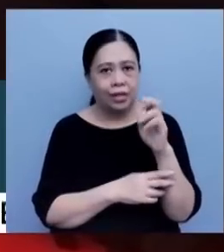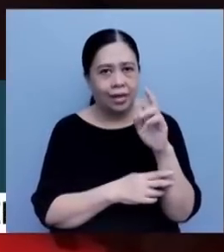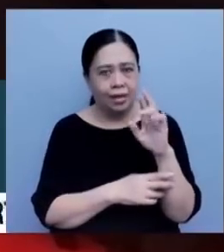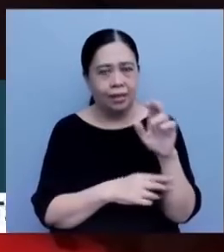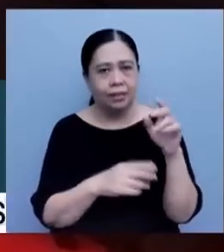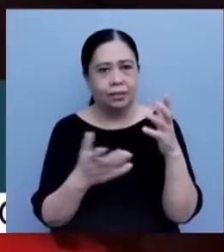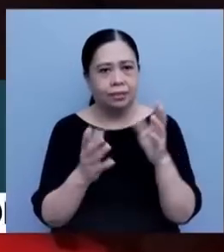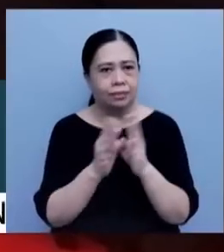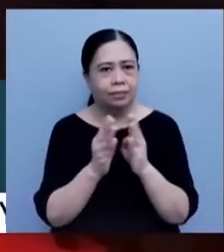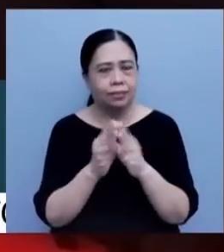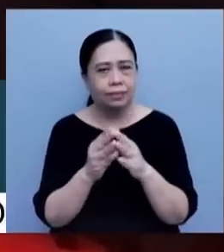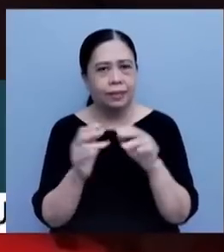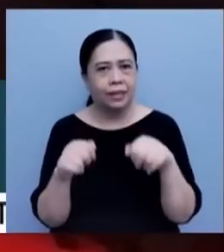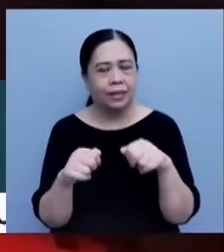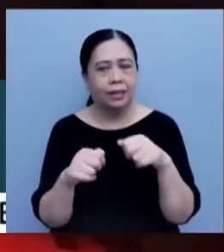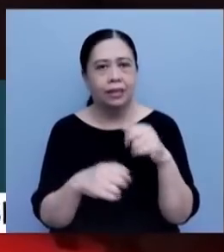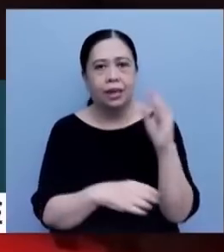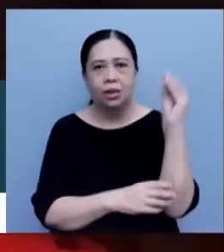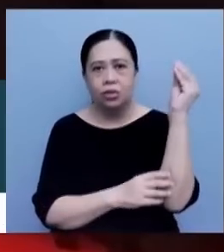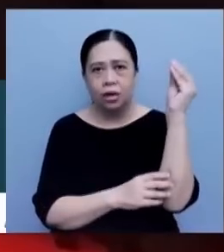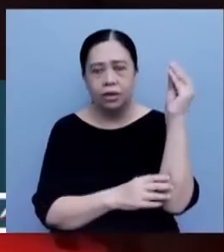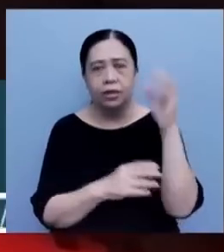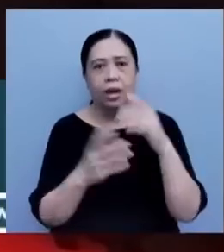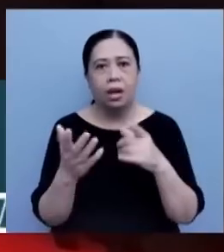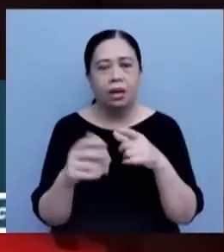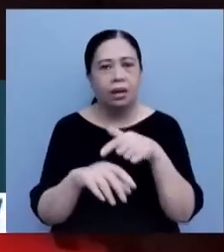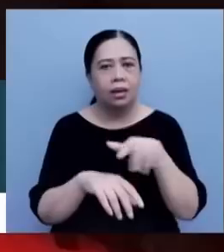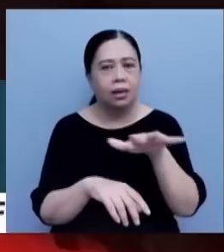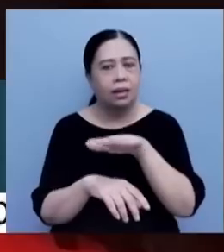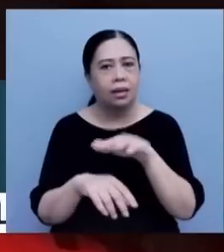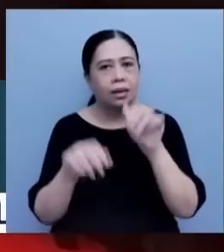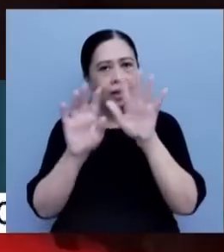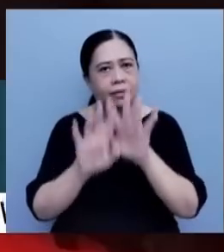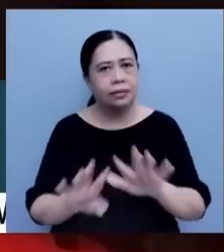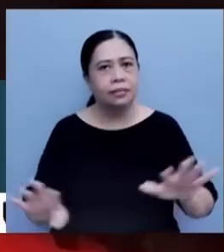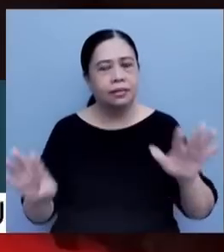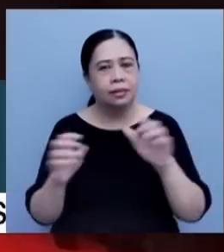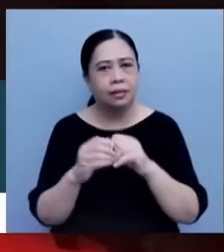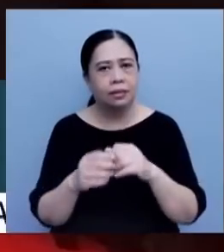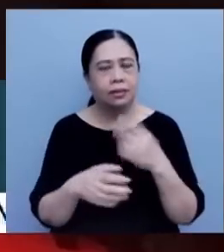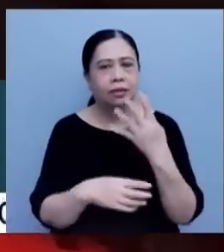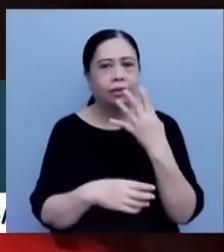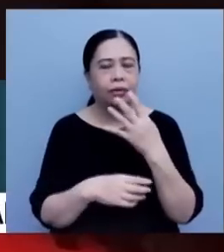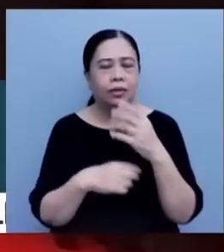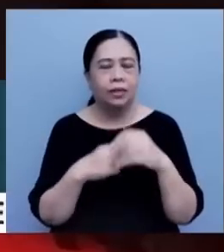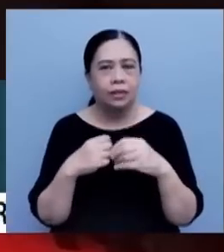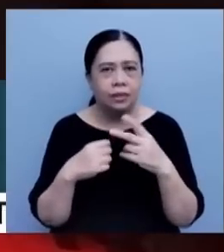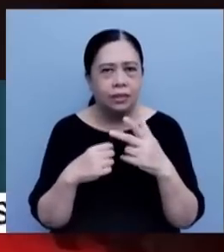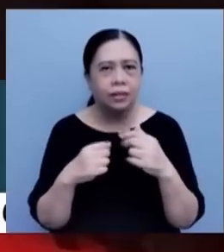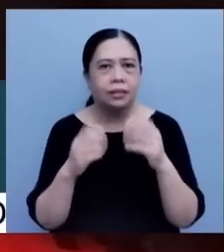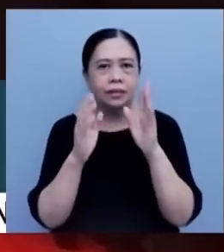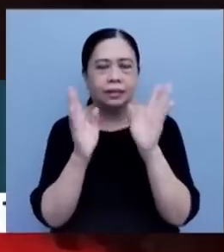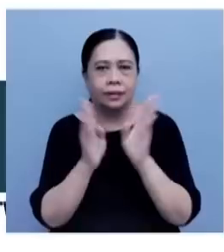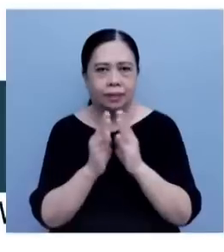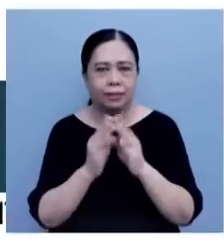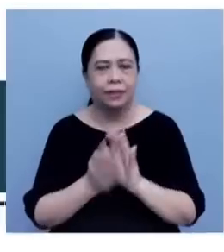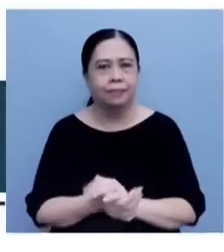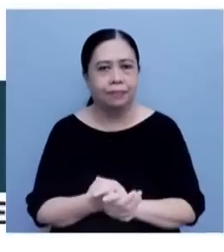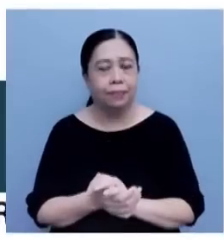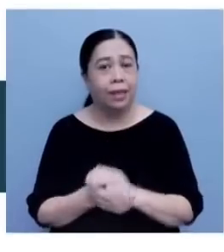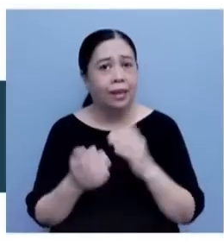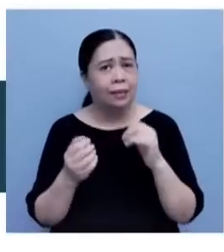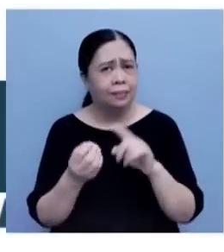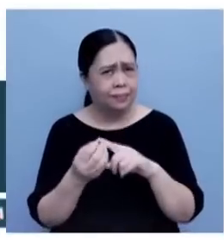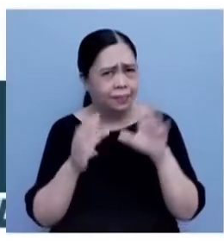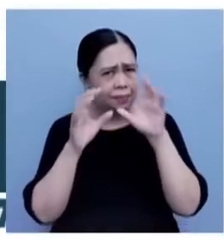conference here in Jakarta before the ASEAN concludes its 43rd summit. Carmina. All right, Kat, still on the precedent, but